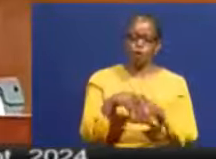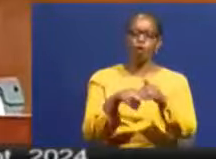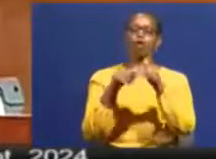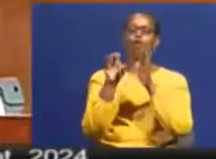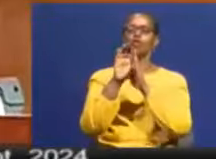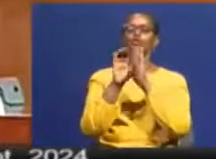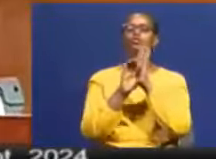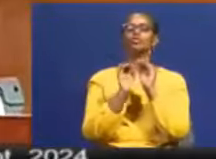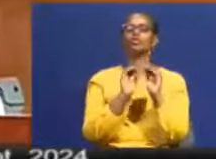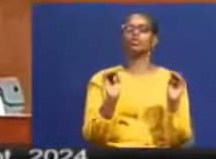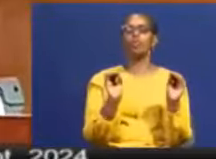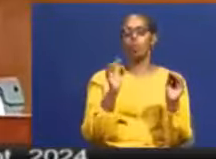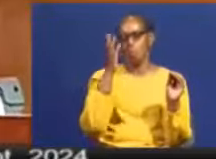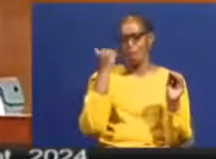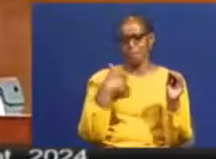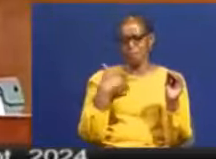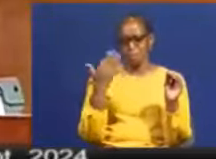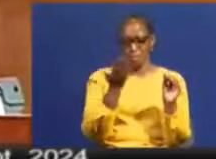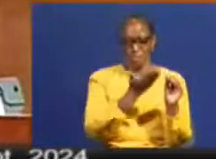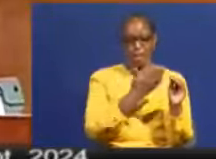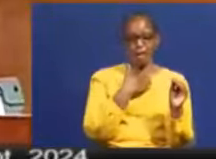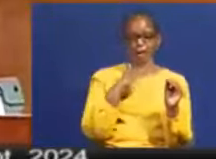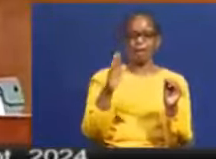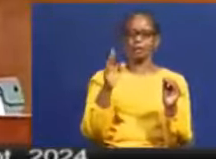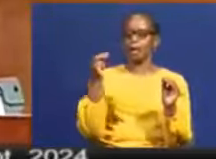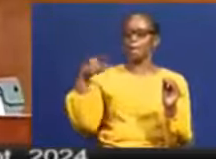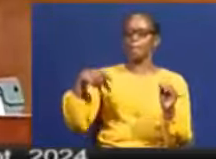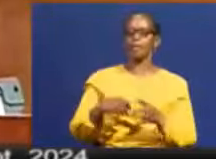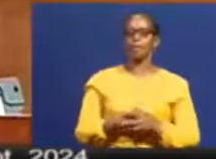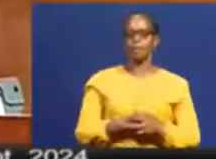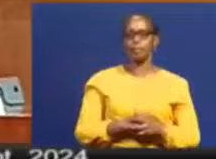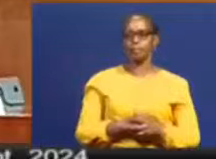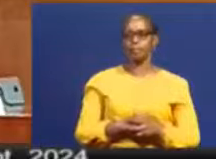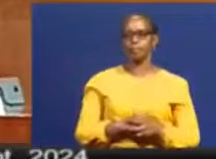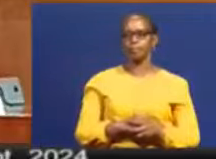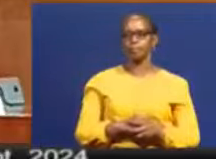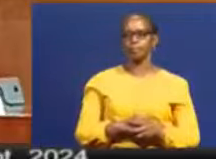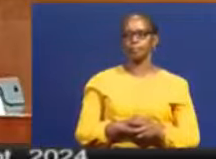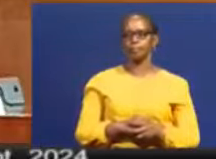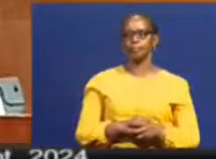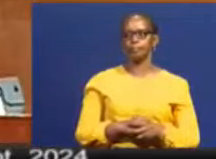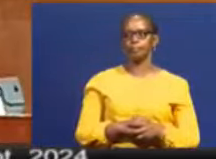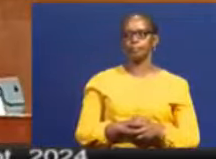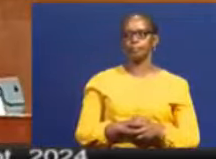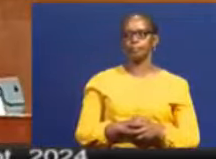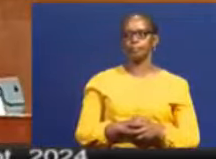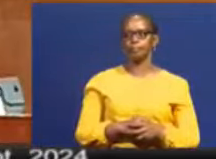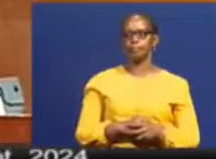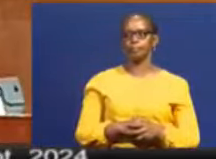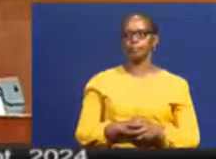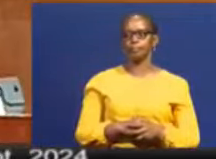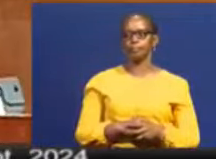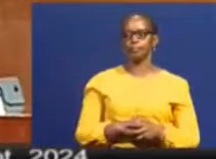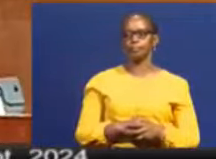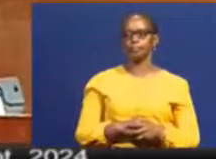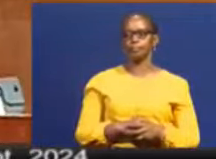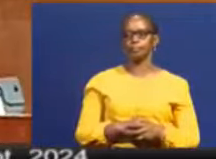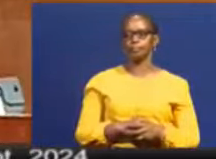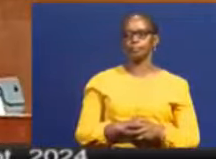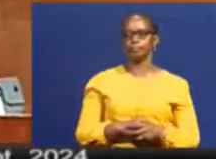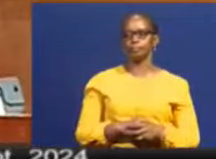of just the hate people have towards members of parliament, Mr. Speaker. To conclude, I want to say this now that I'm